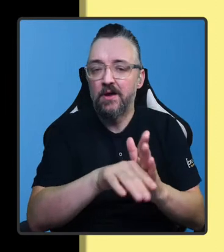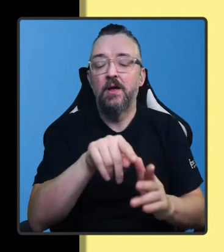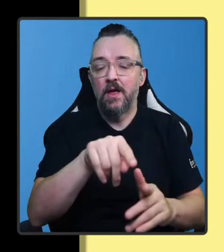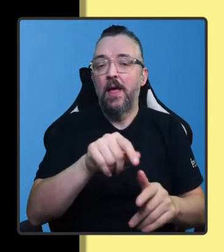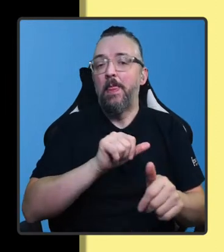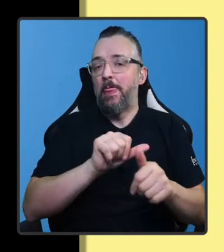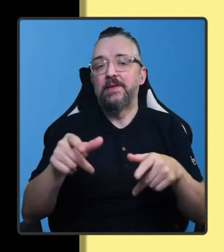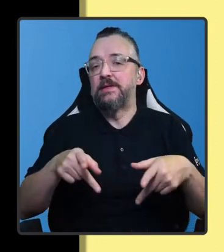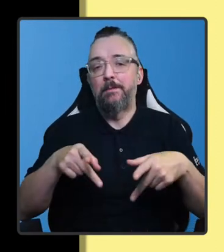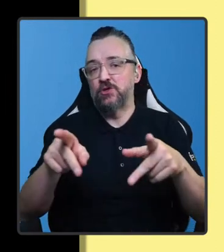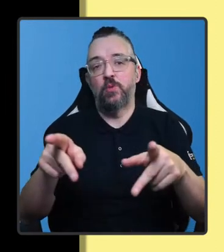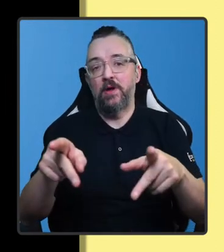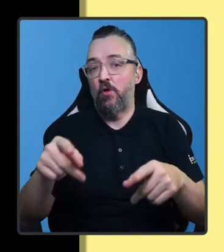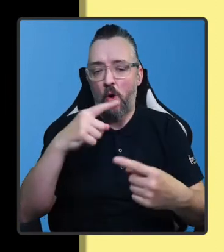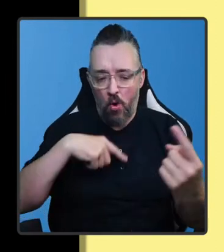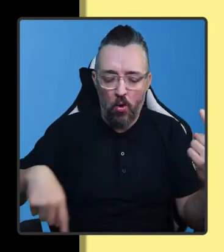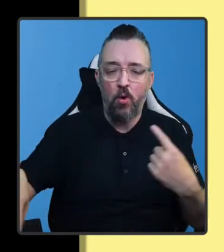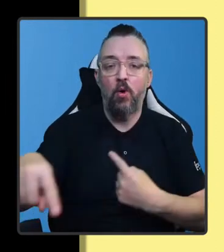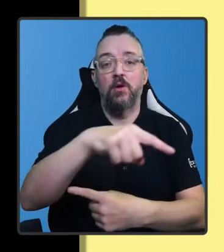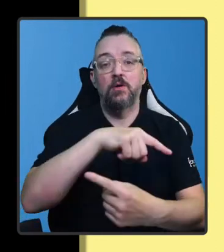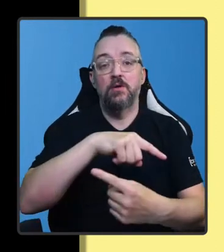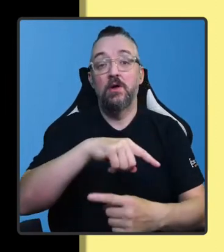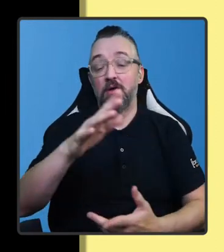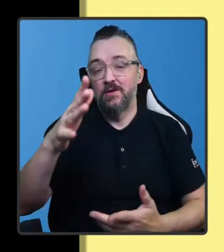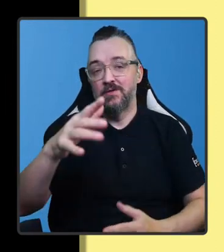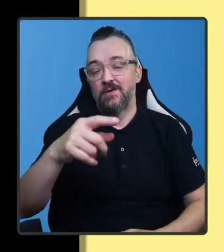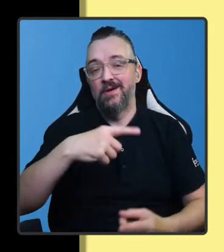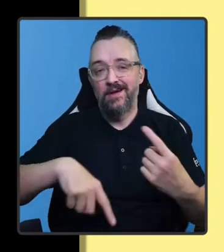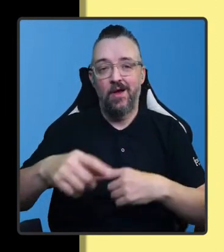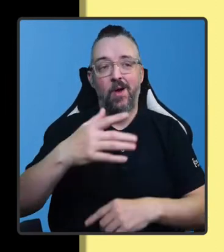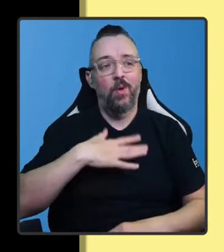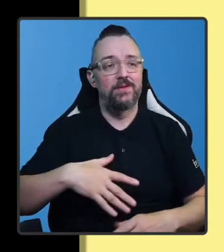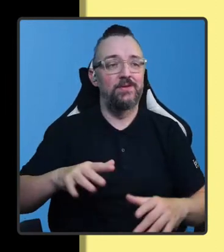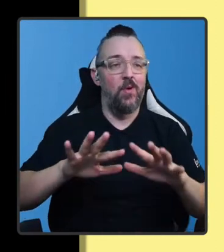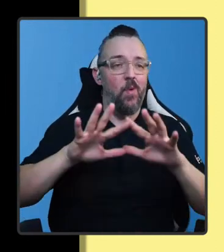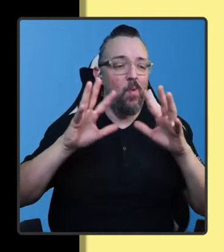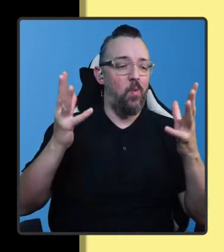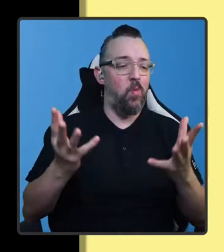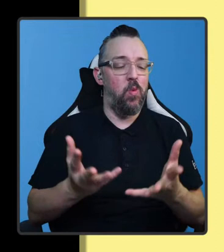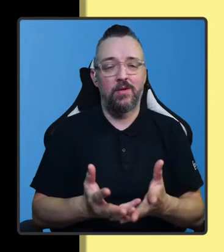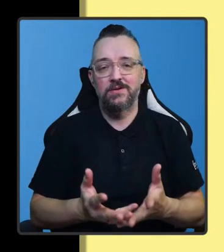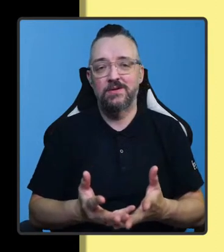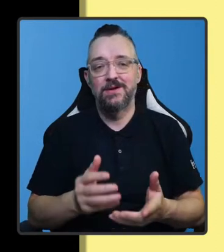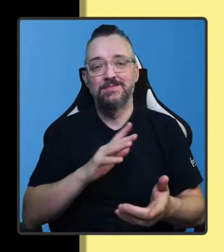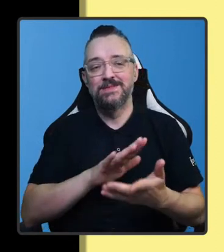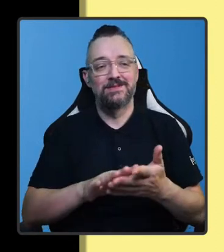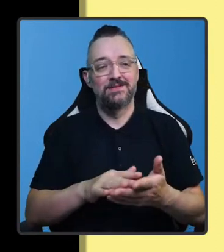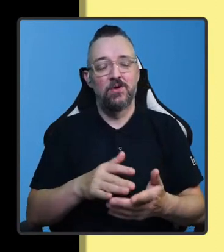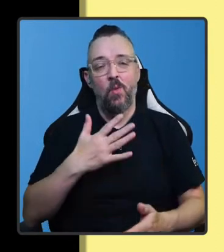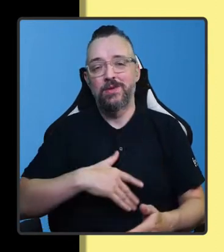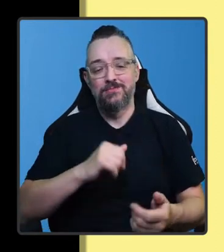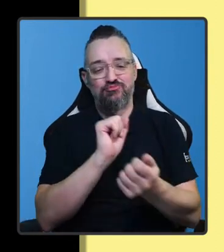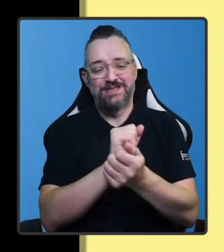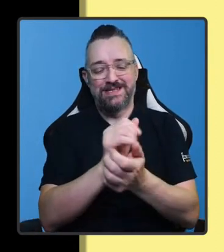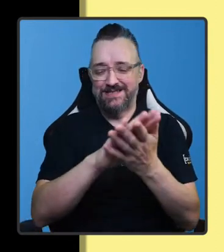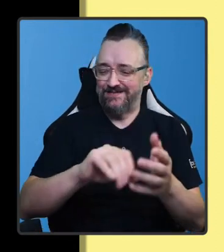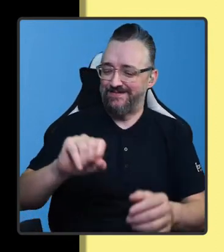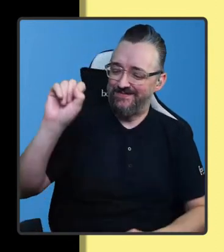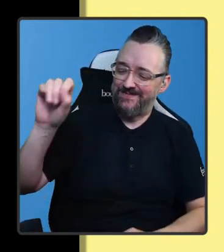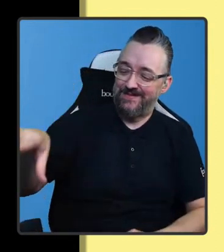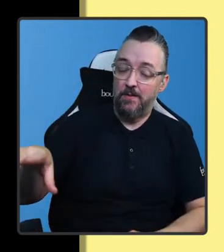all. And while we might all ideally love to see a world where we no longer need prisons, the reality is, certainly for